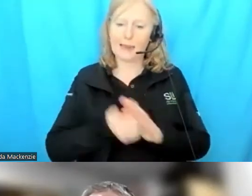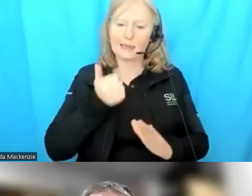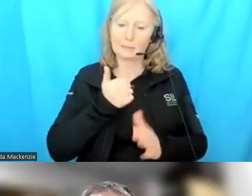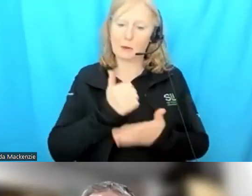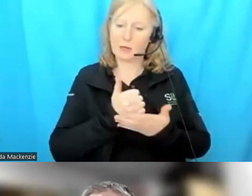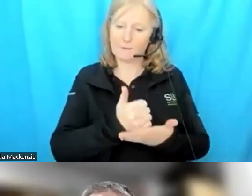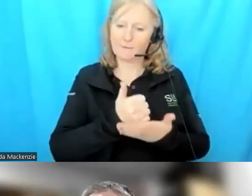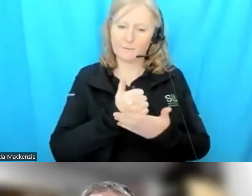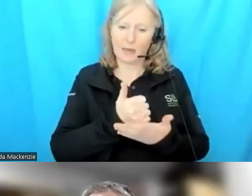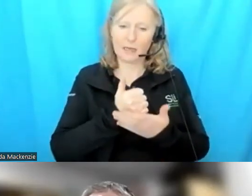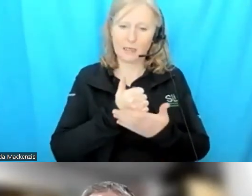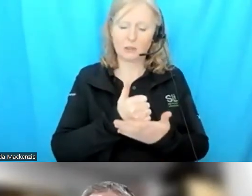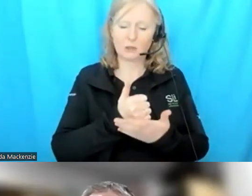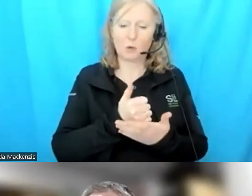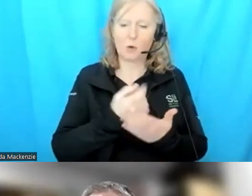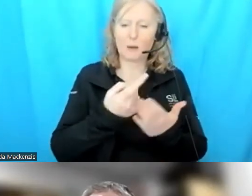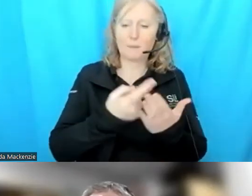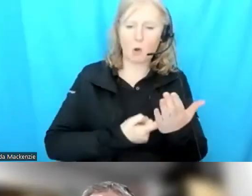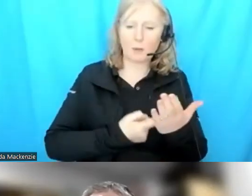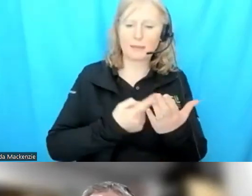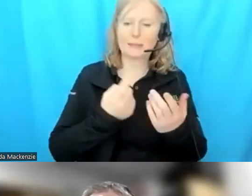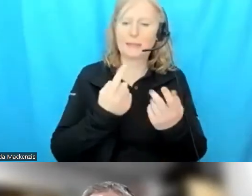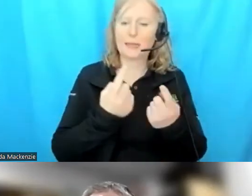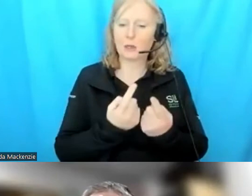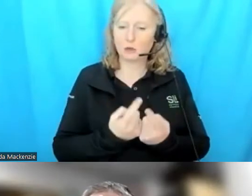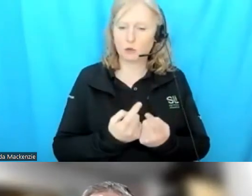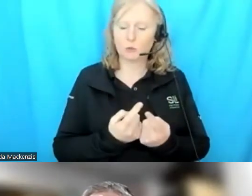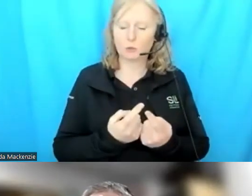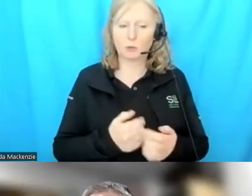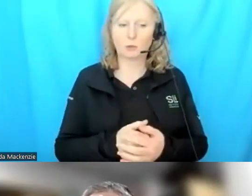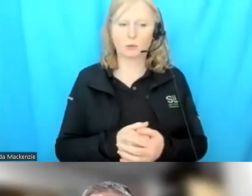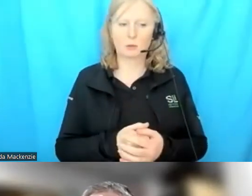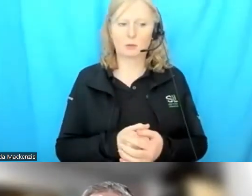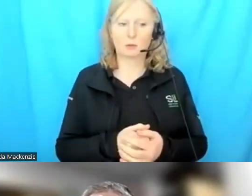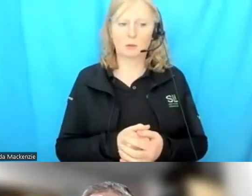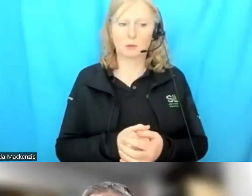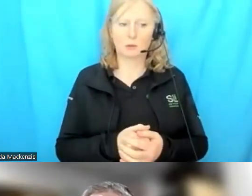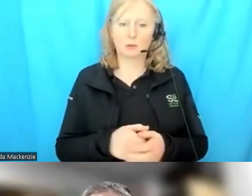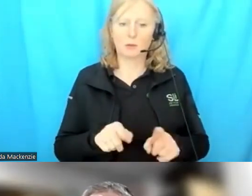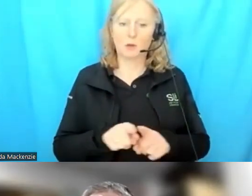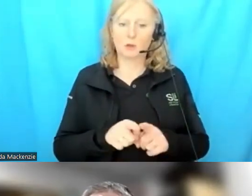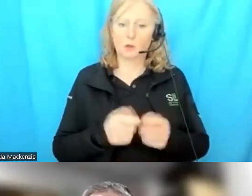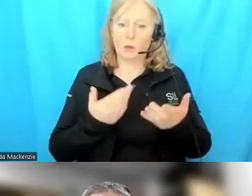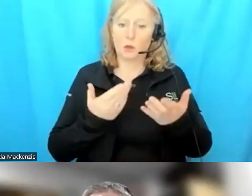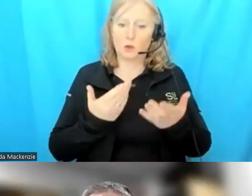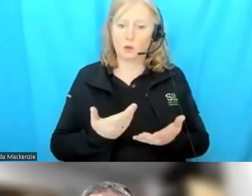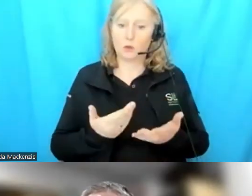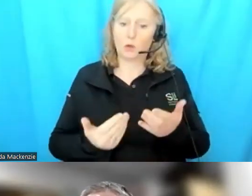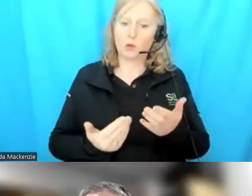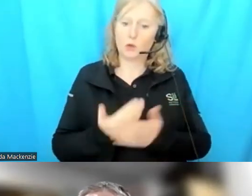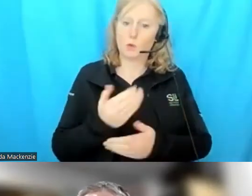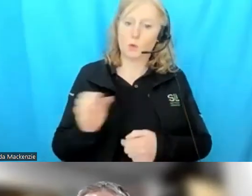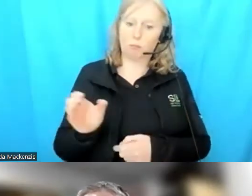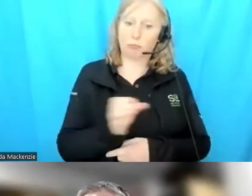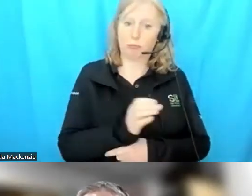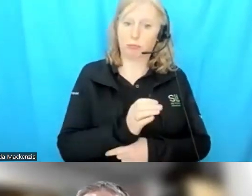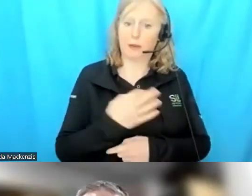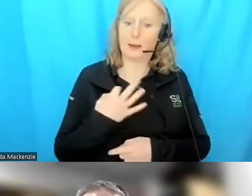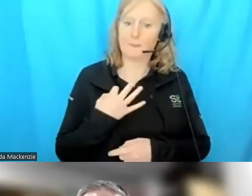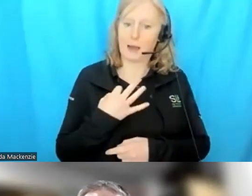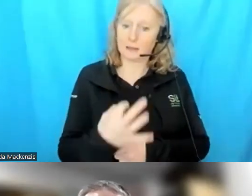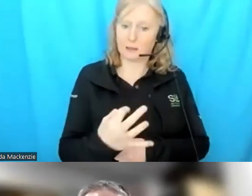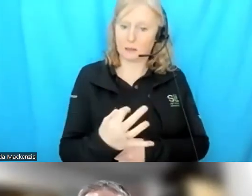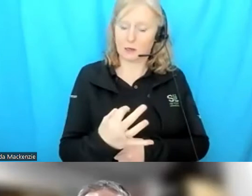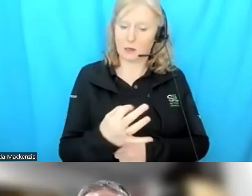on key kind of policy issues that come up. And also with the new ambassador, we worked with her very